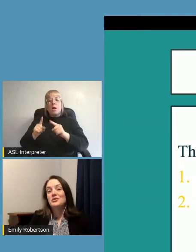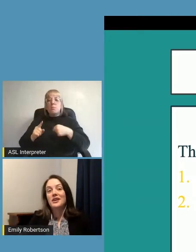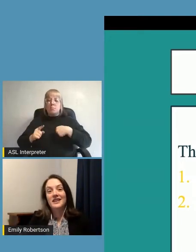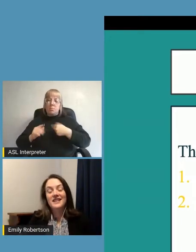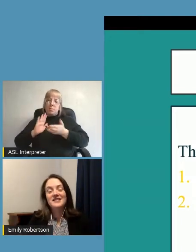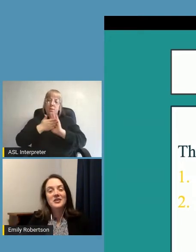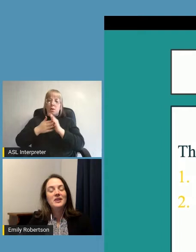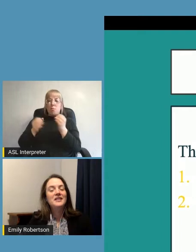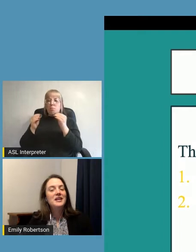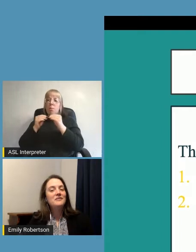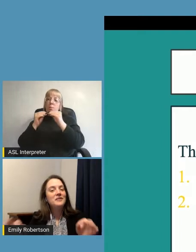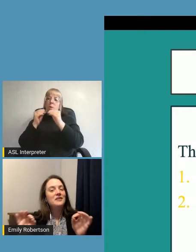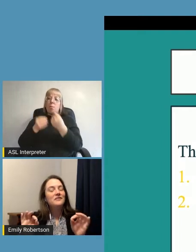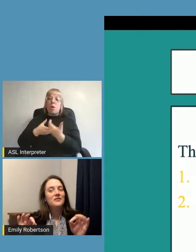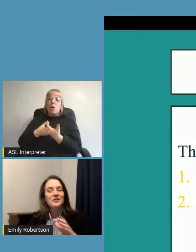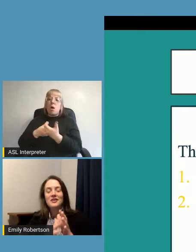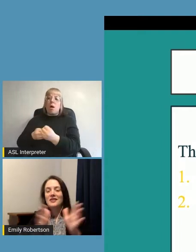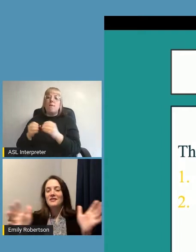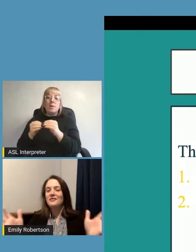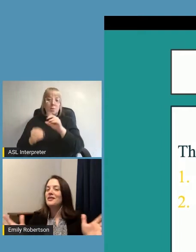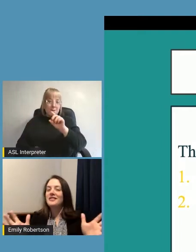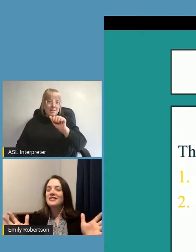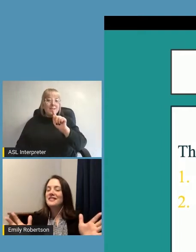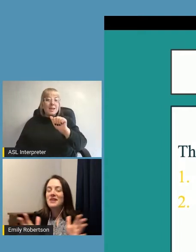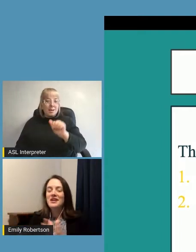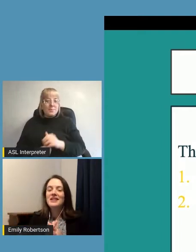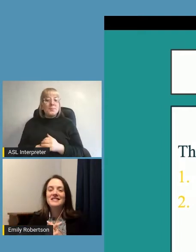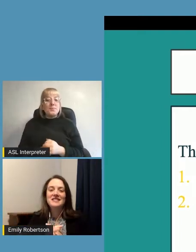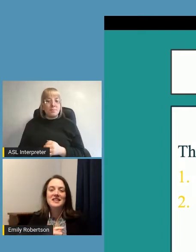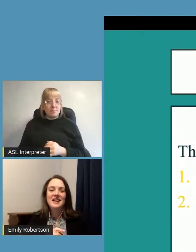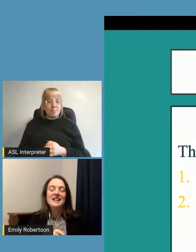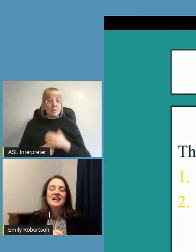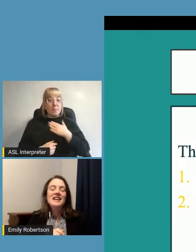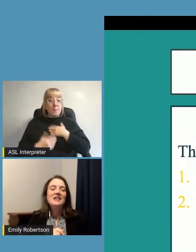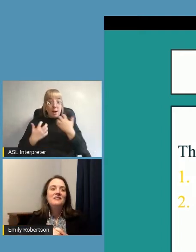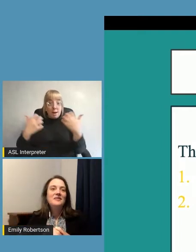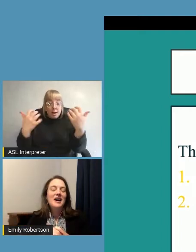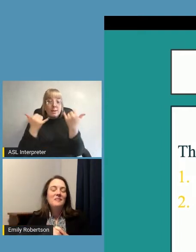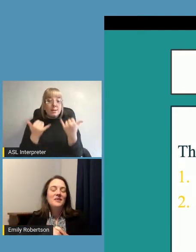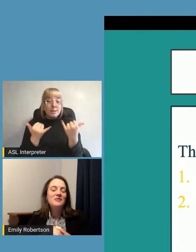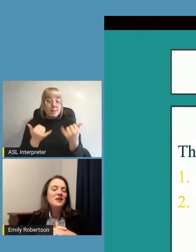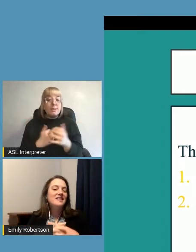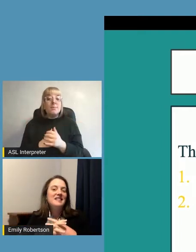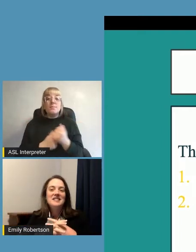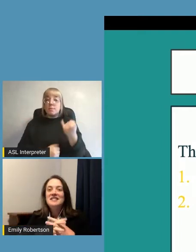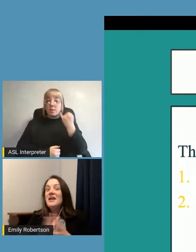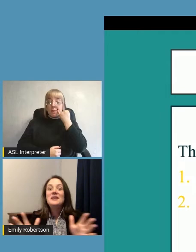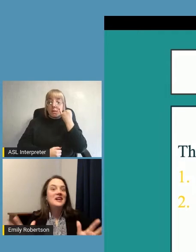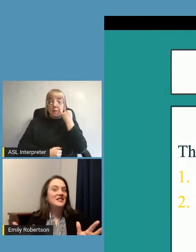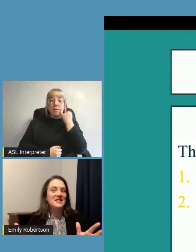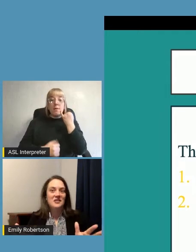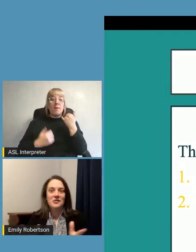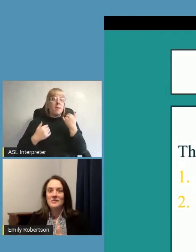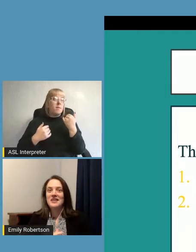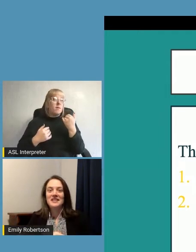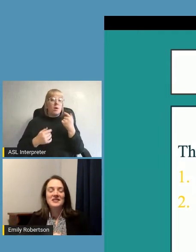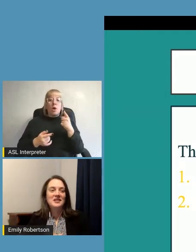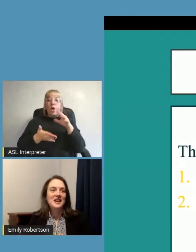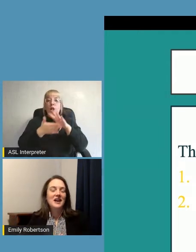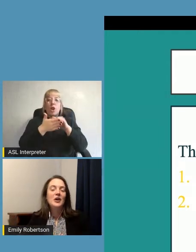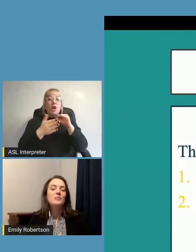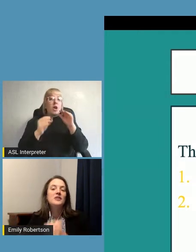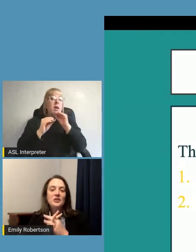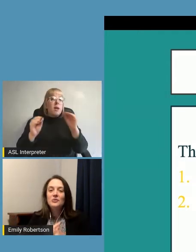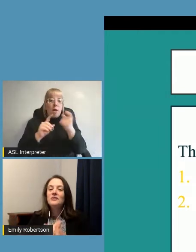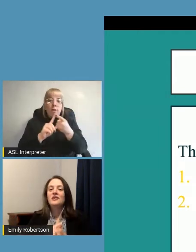to really enjoy it. And so I think if for my audience today, if you get nothing else out of what I'm saying to